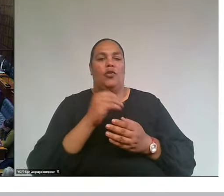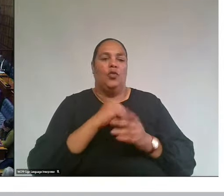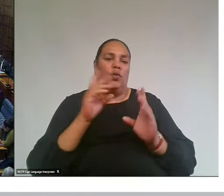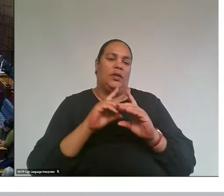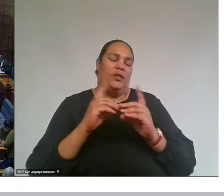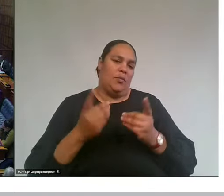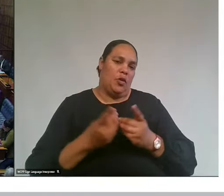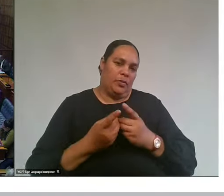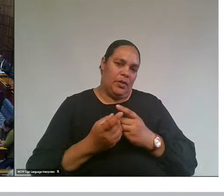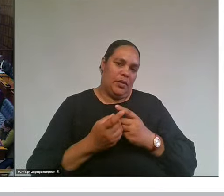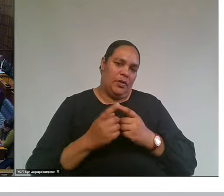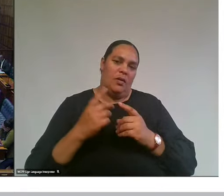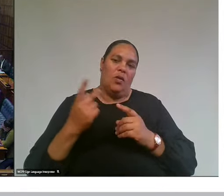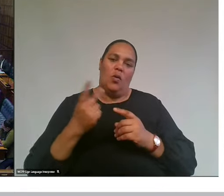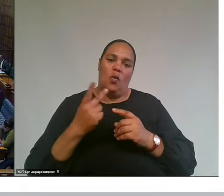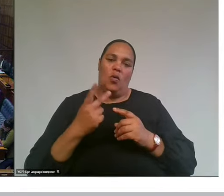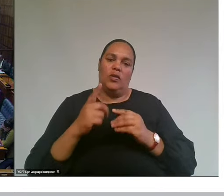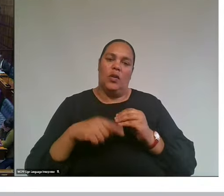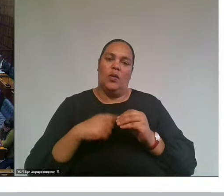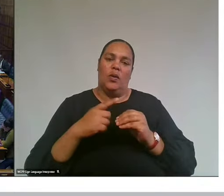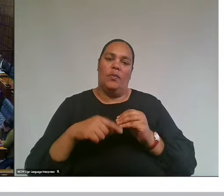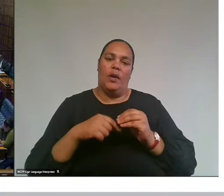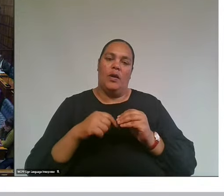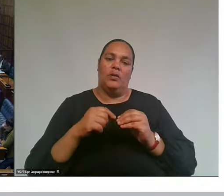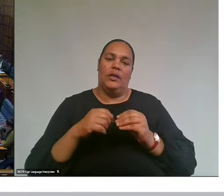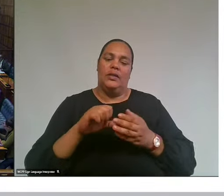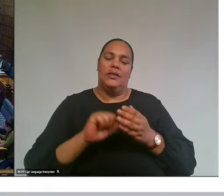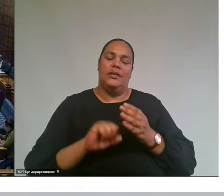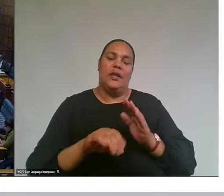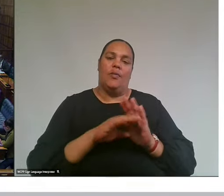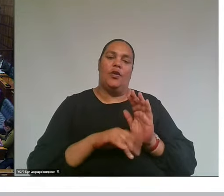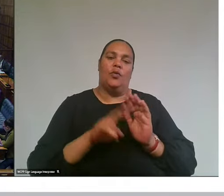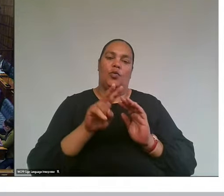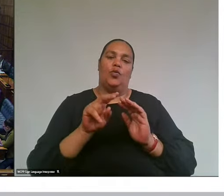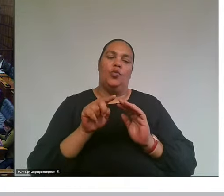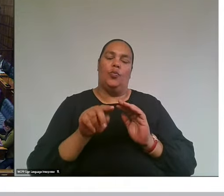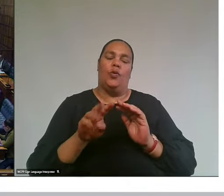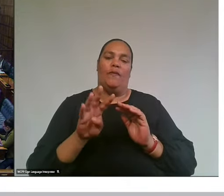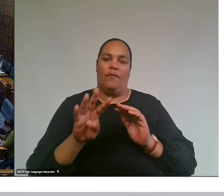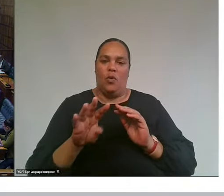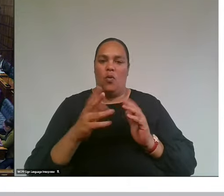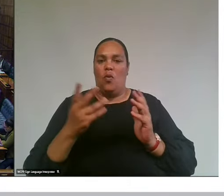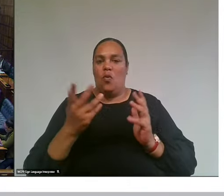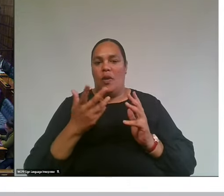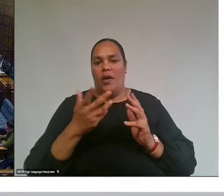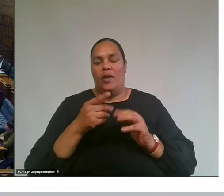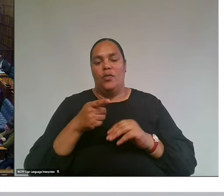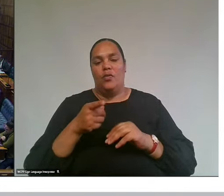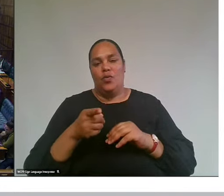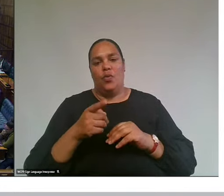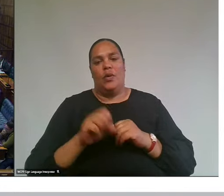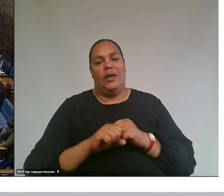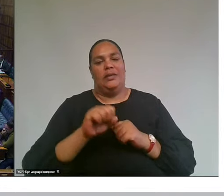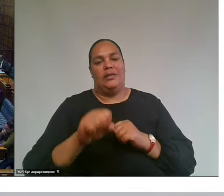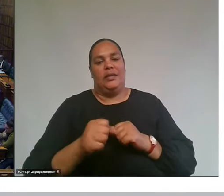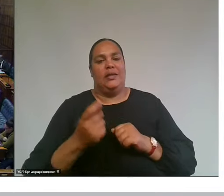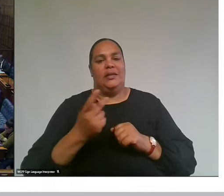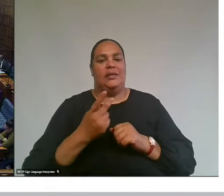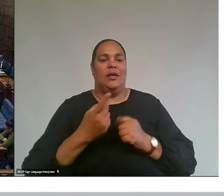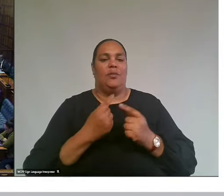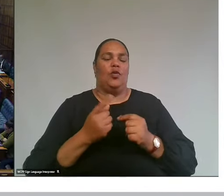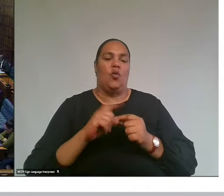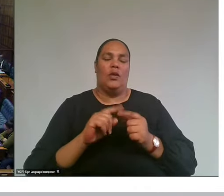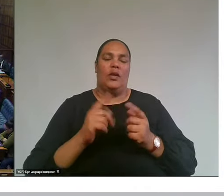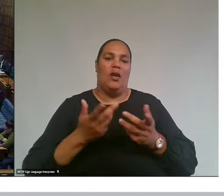department and also in terms of subprogram 2.4 where you exceeded also in terms of